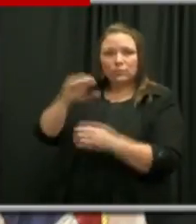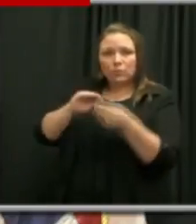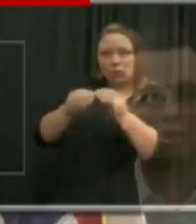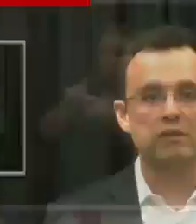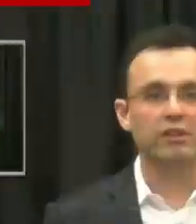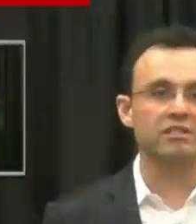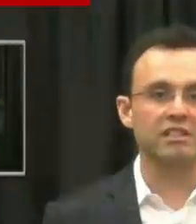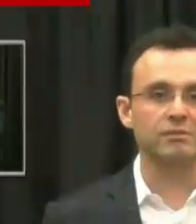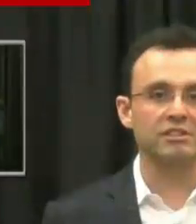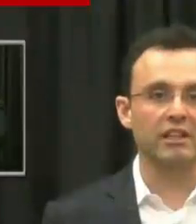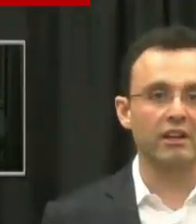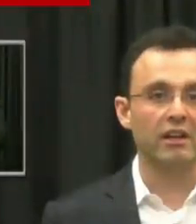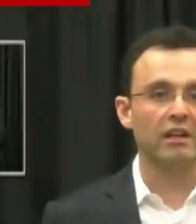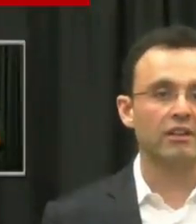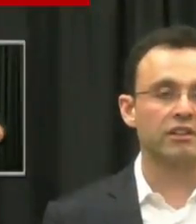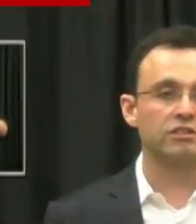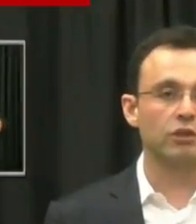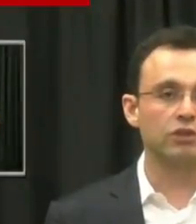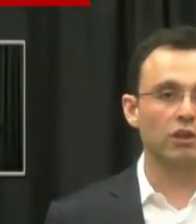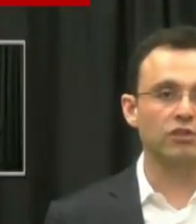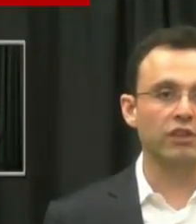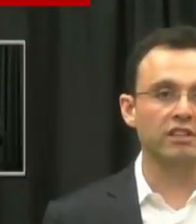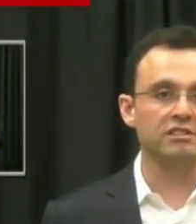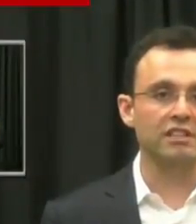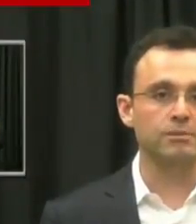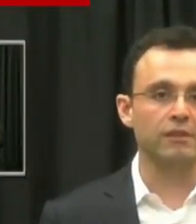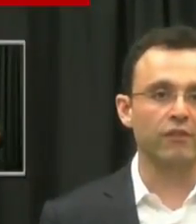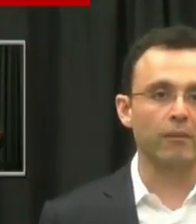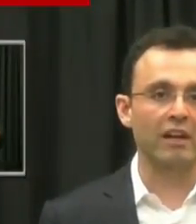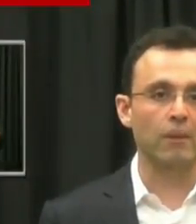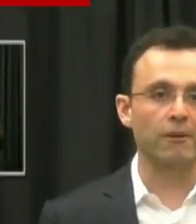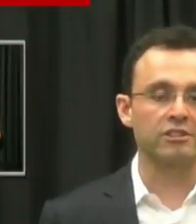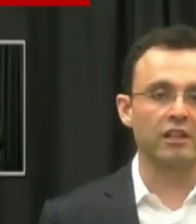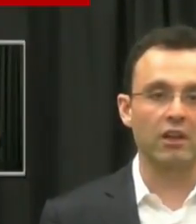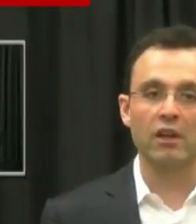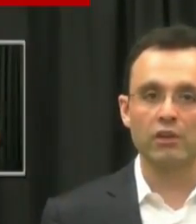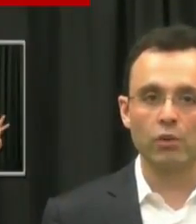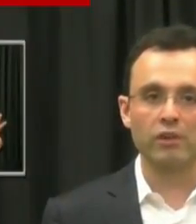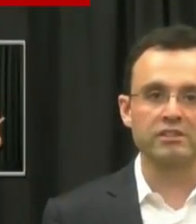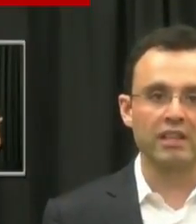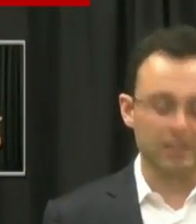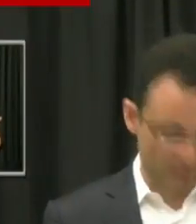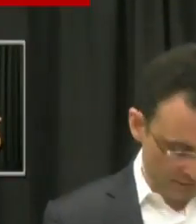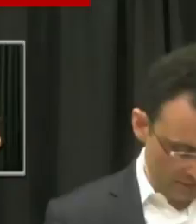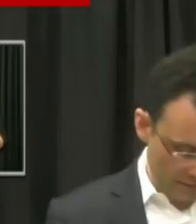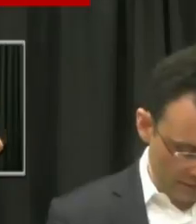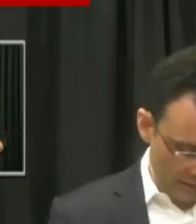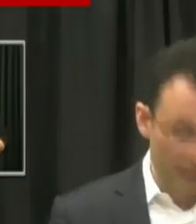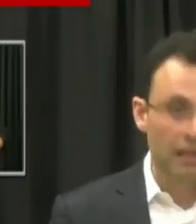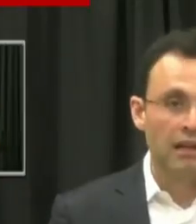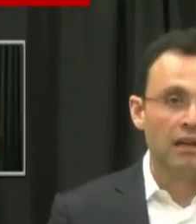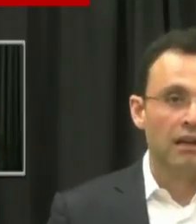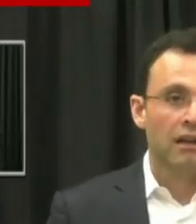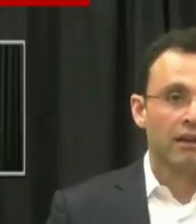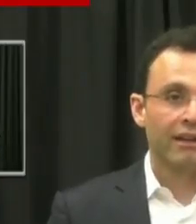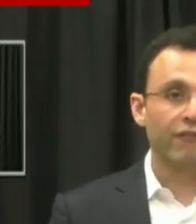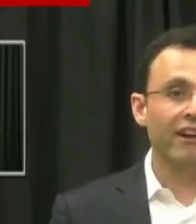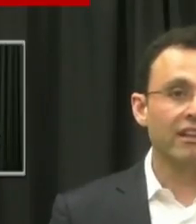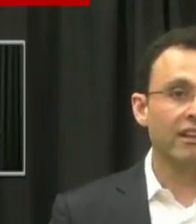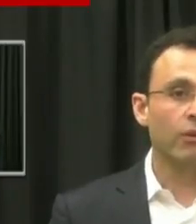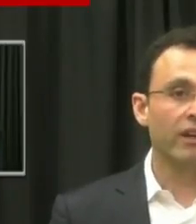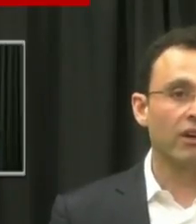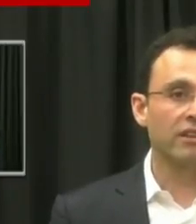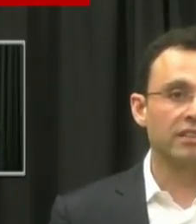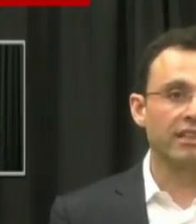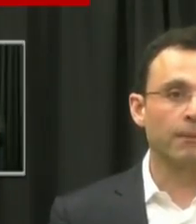hotline or go to our community assessment center. There is no charge for the assessment from the medical personnel, nor the test. Now,